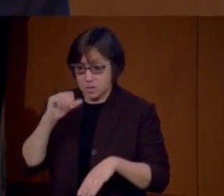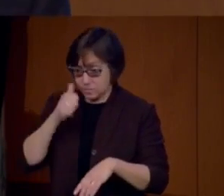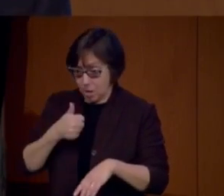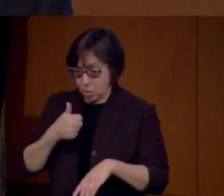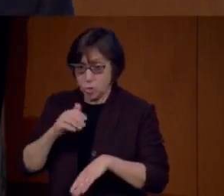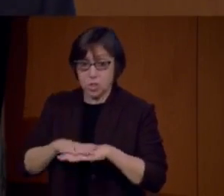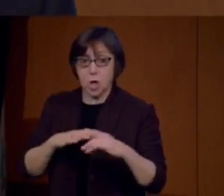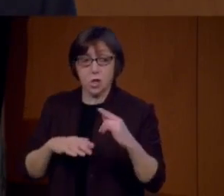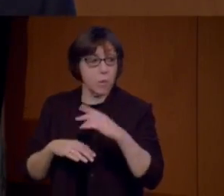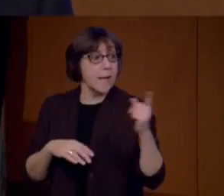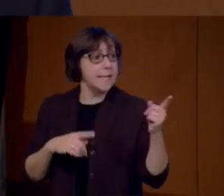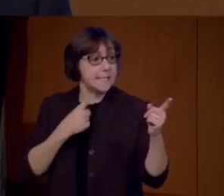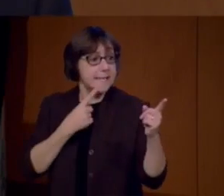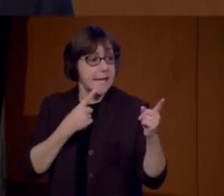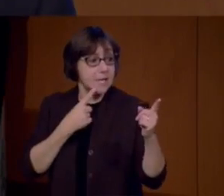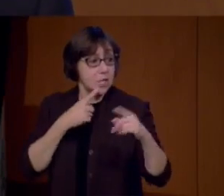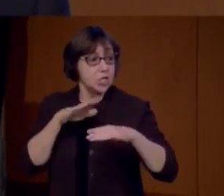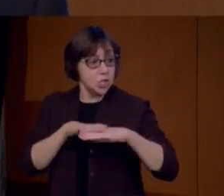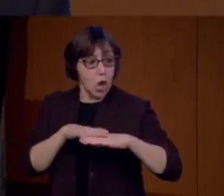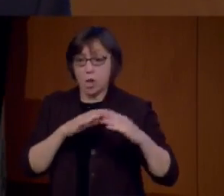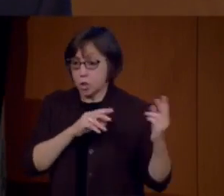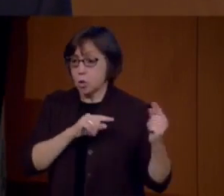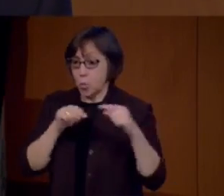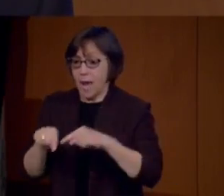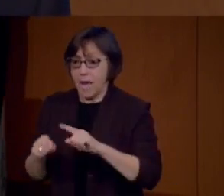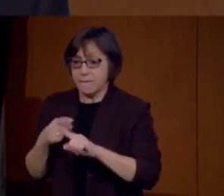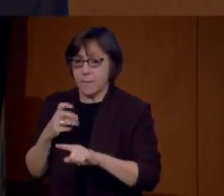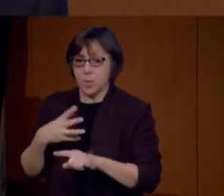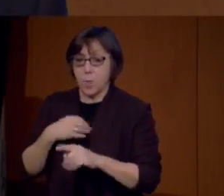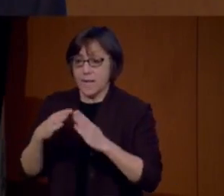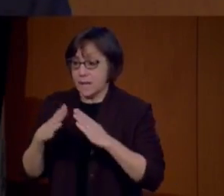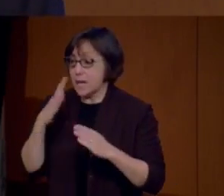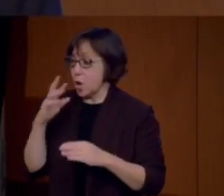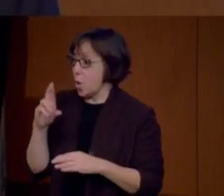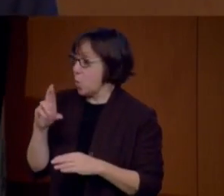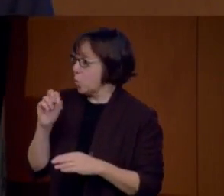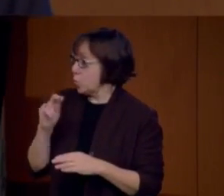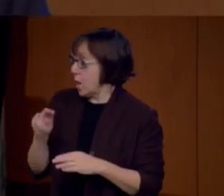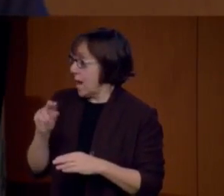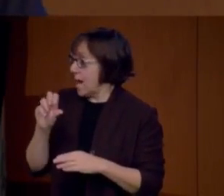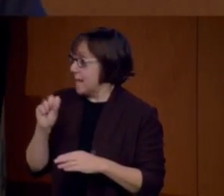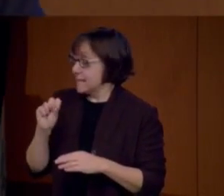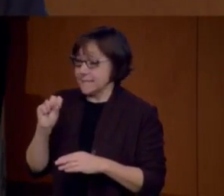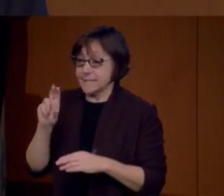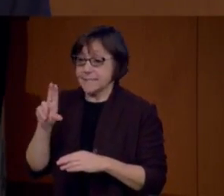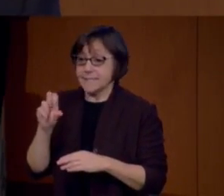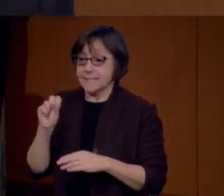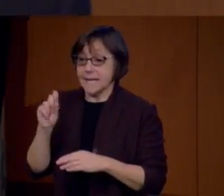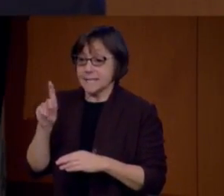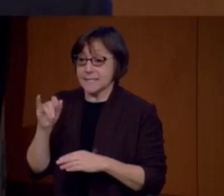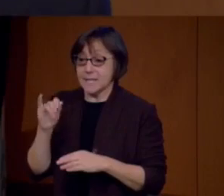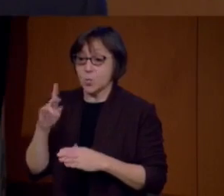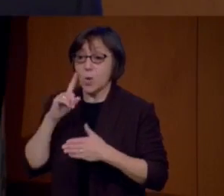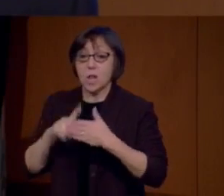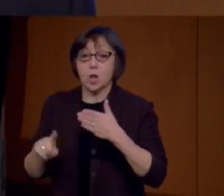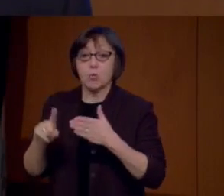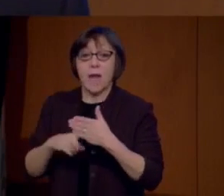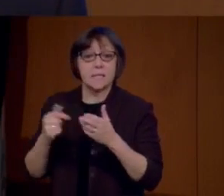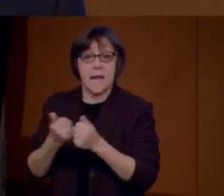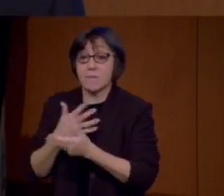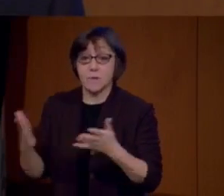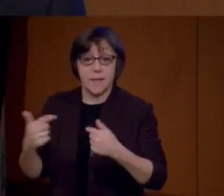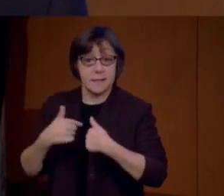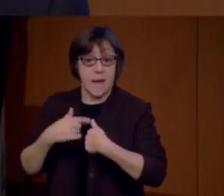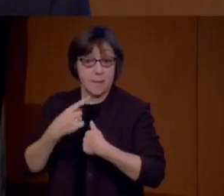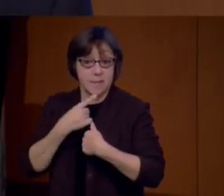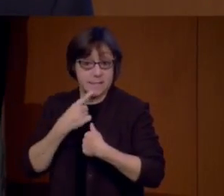going to be here tomorrow. Well, I know Ron Suskin is going to speak after me and correct all the things I have to say, so that I